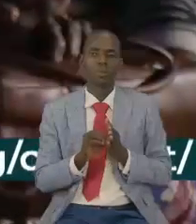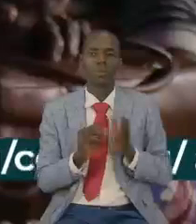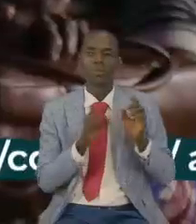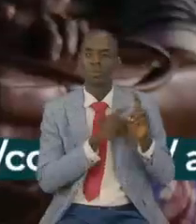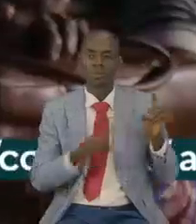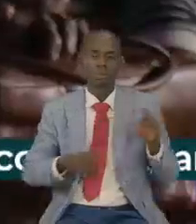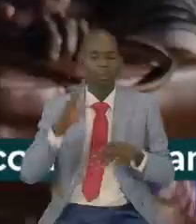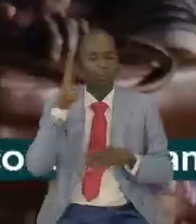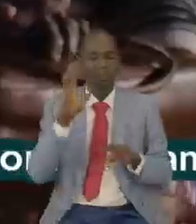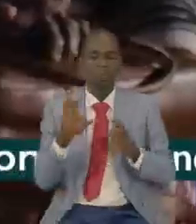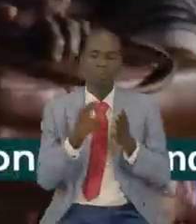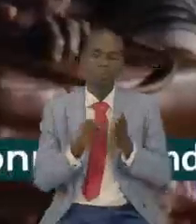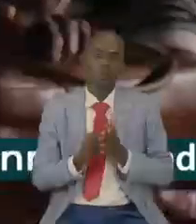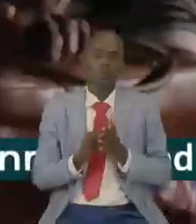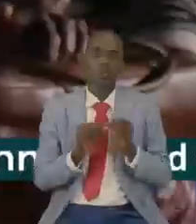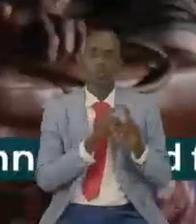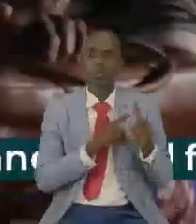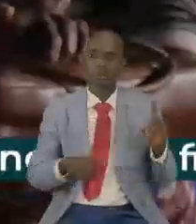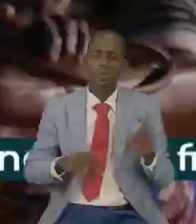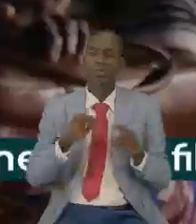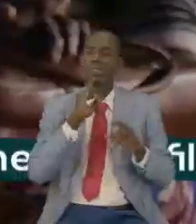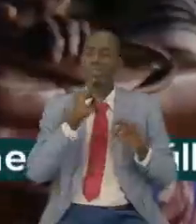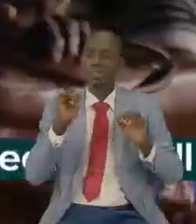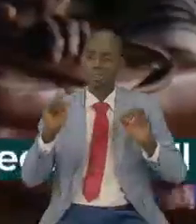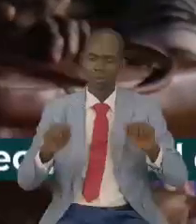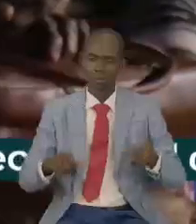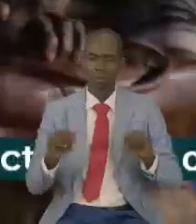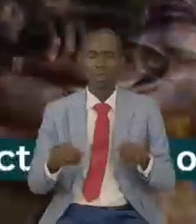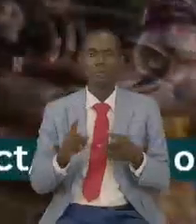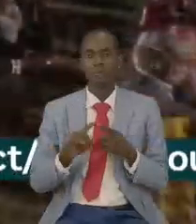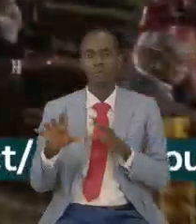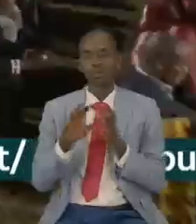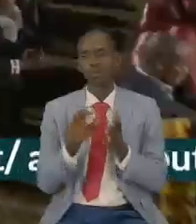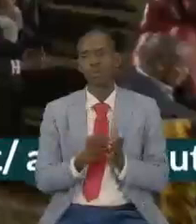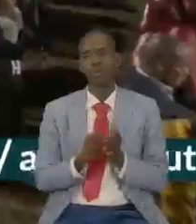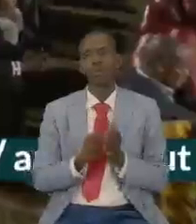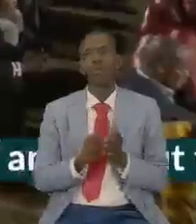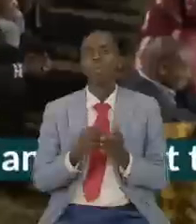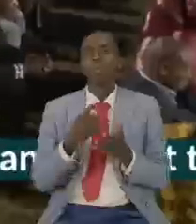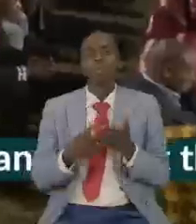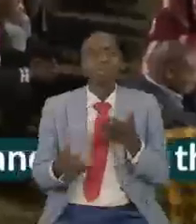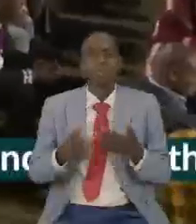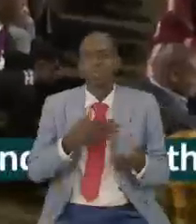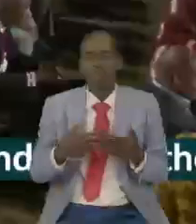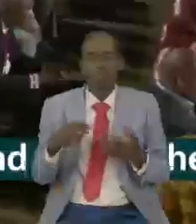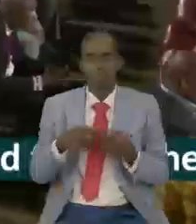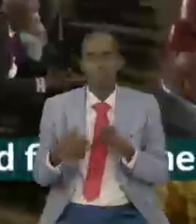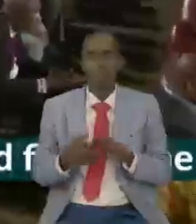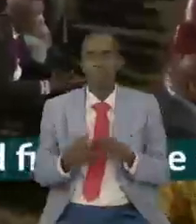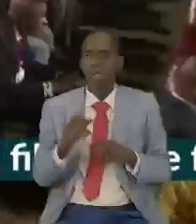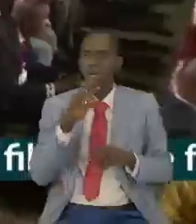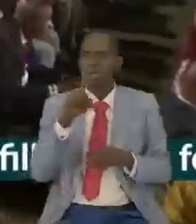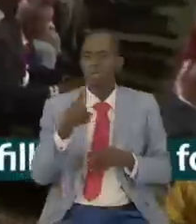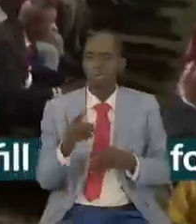What are you doing here? The same thing you do in Southeast, in Abia, in Enugu, in Akwa Ibom. The same thing, cross